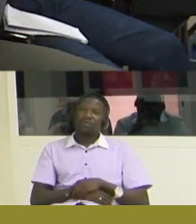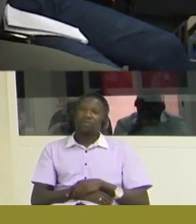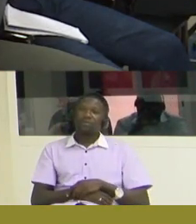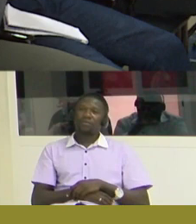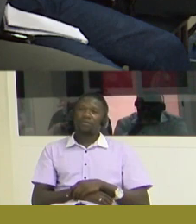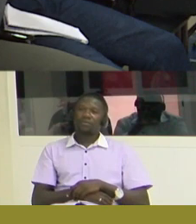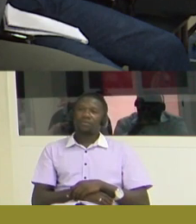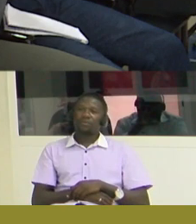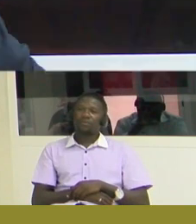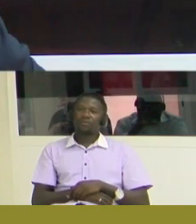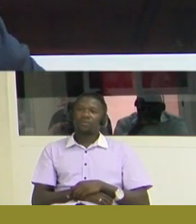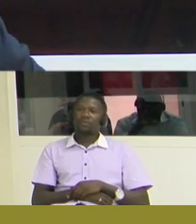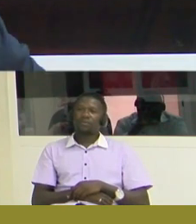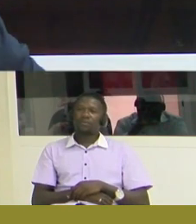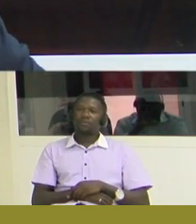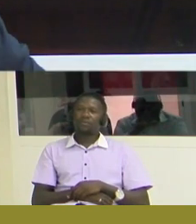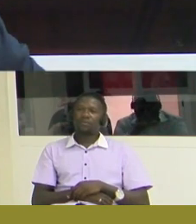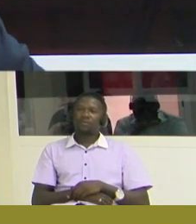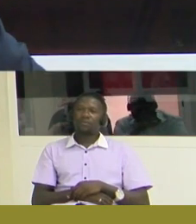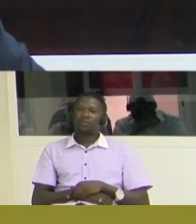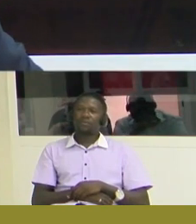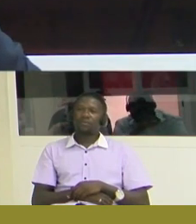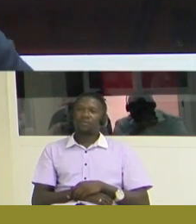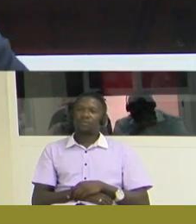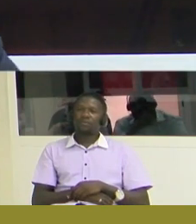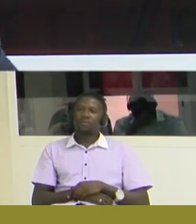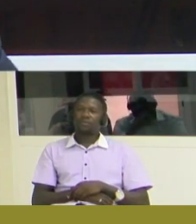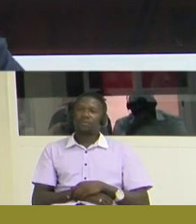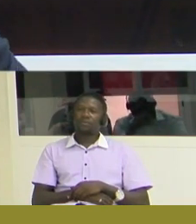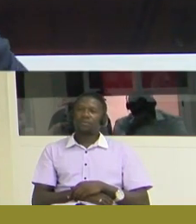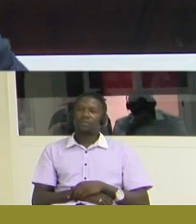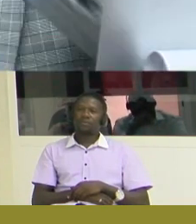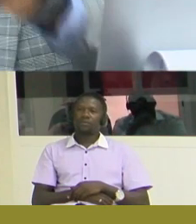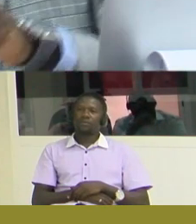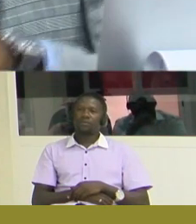thank you thank you